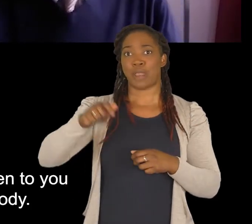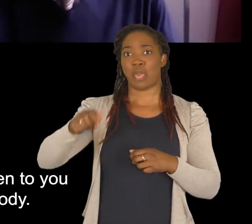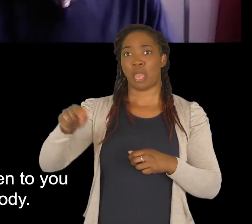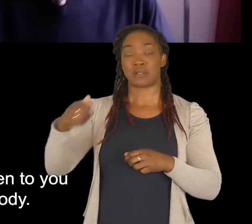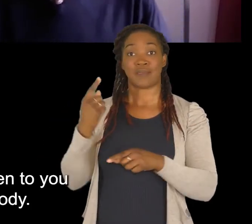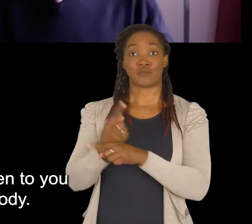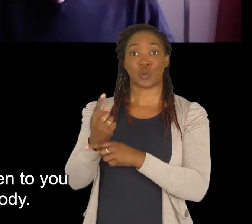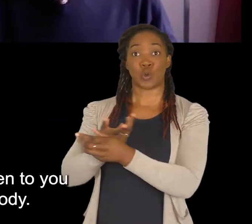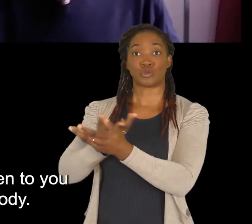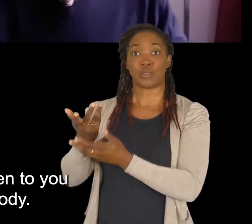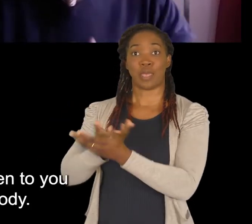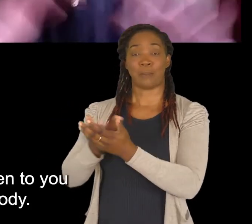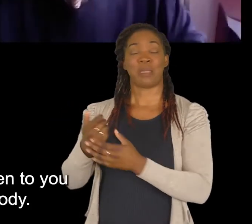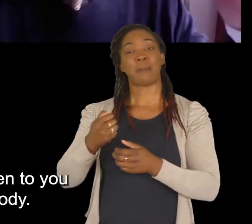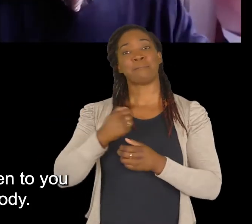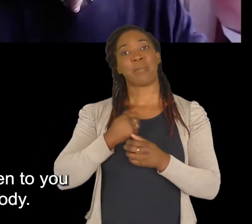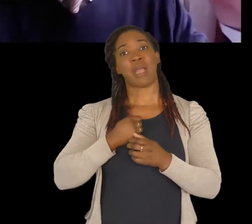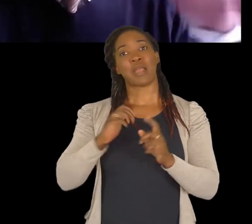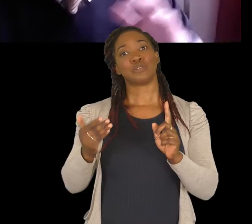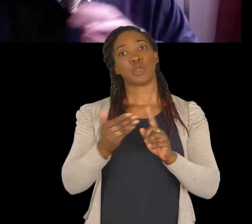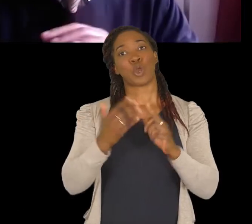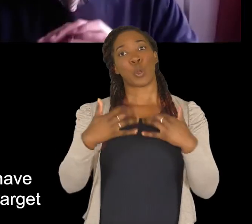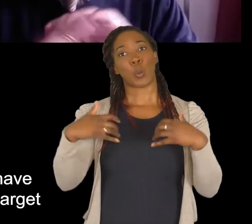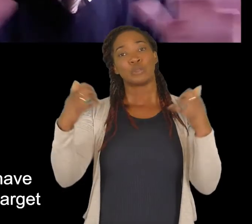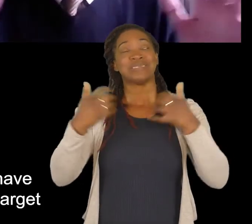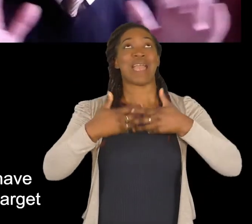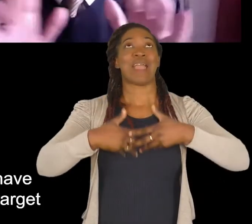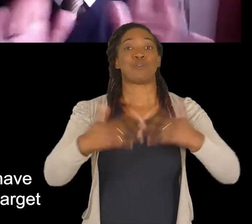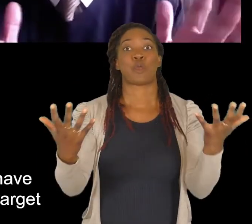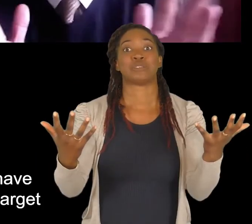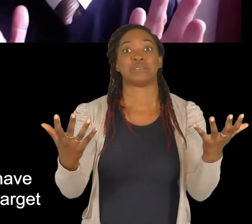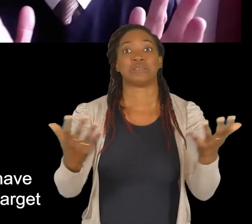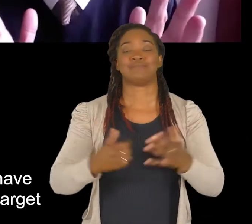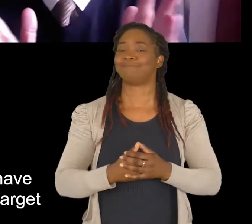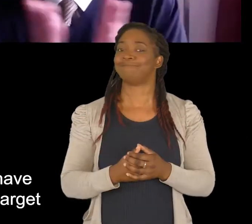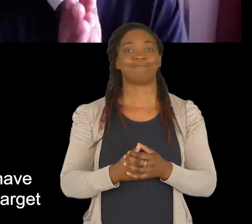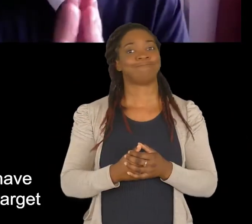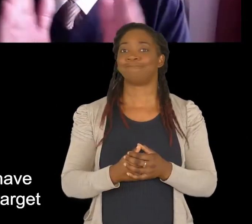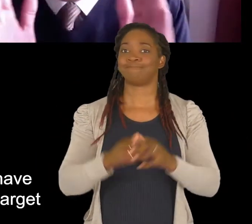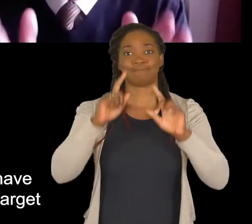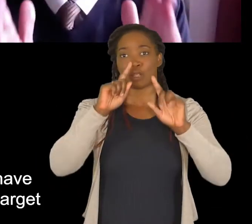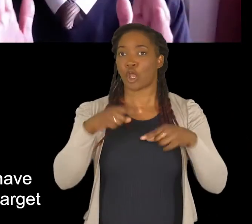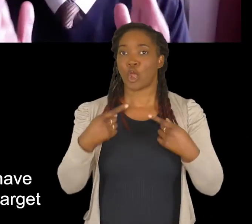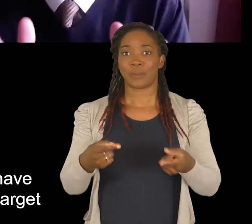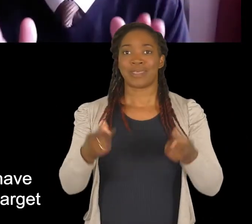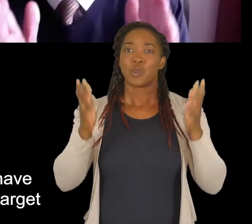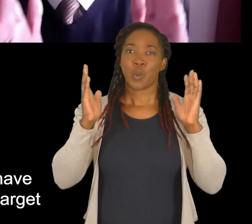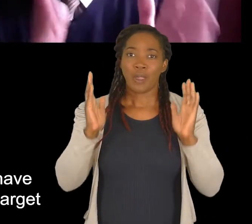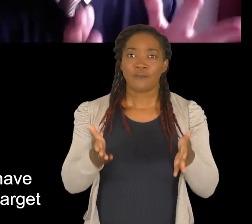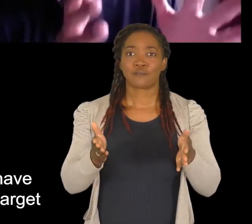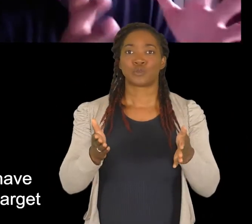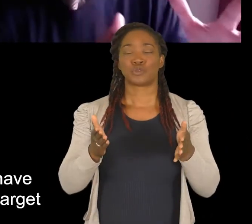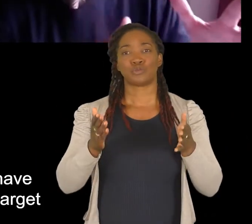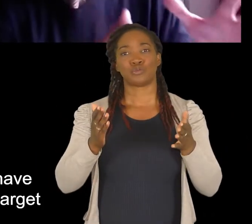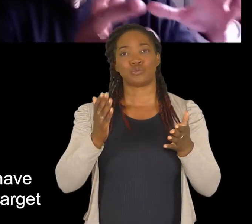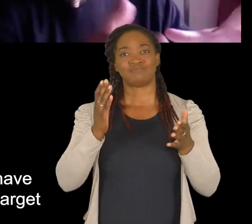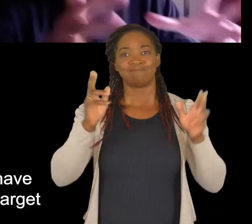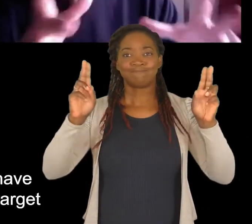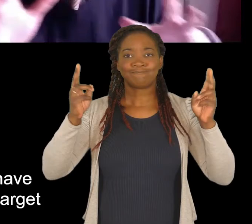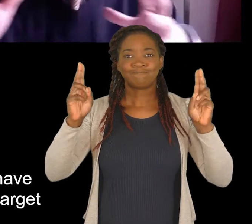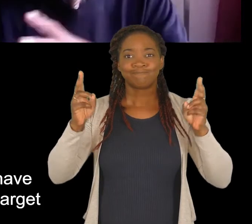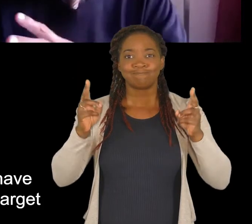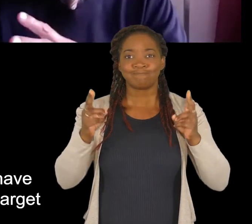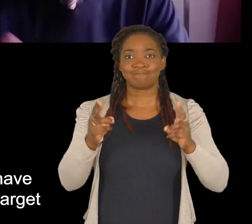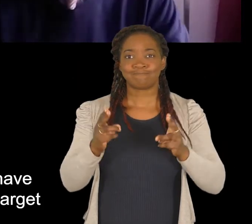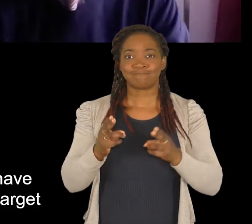to that say my target audience is everybody, right? Your target audience is not everybody. You have to really narrow down who